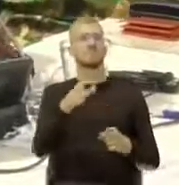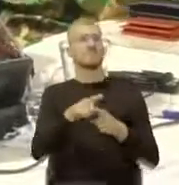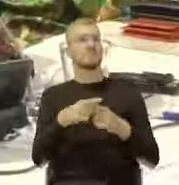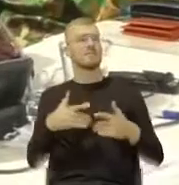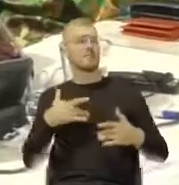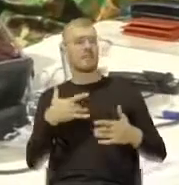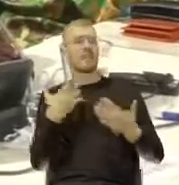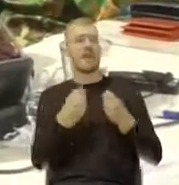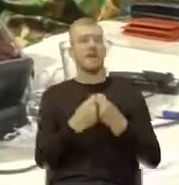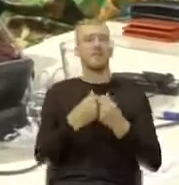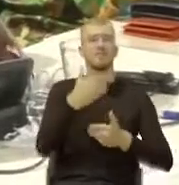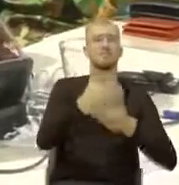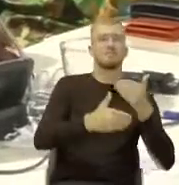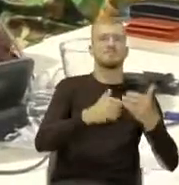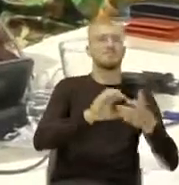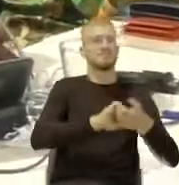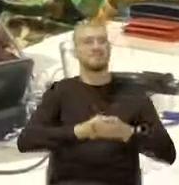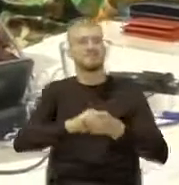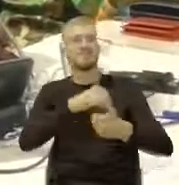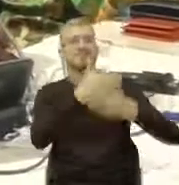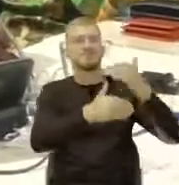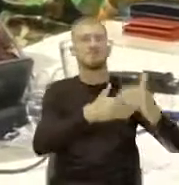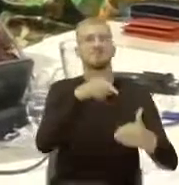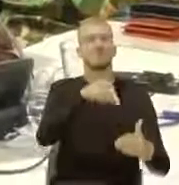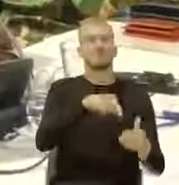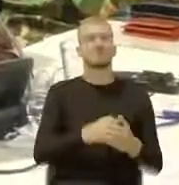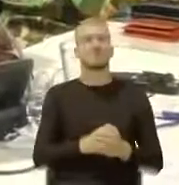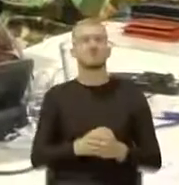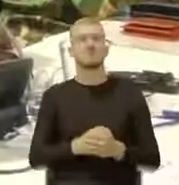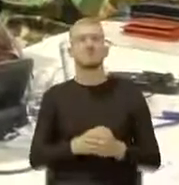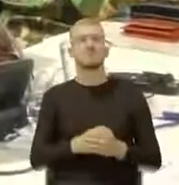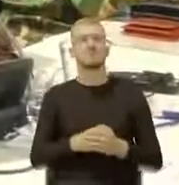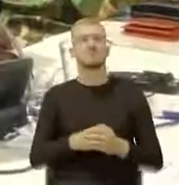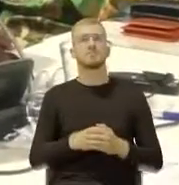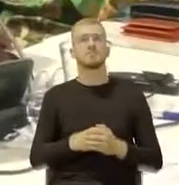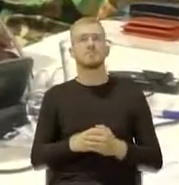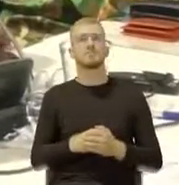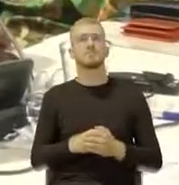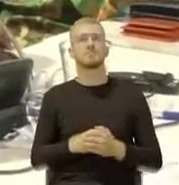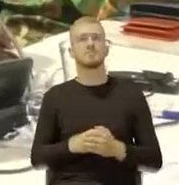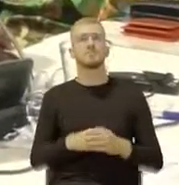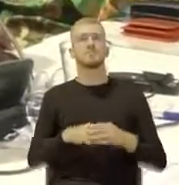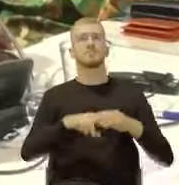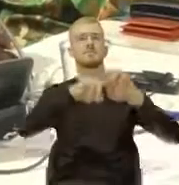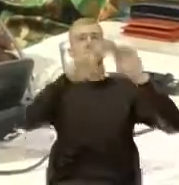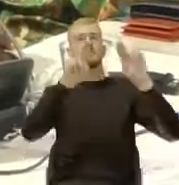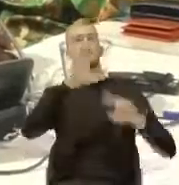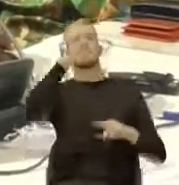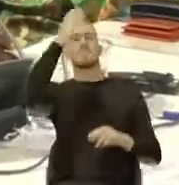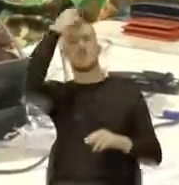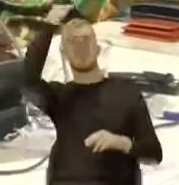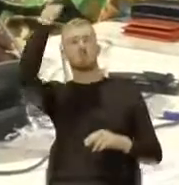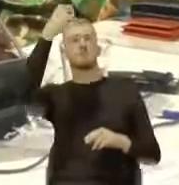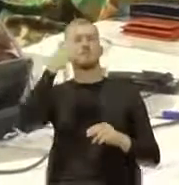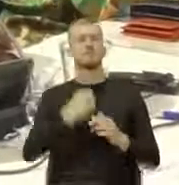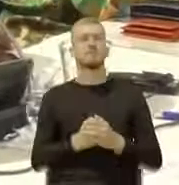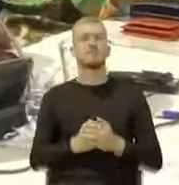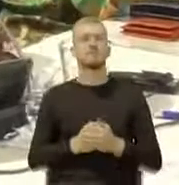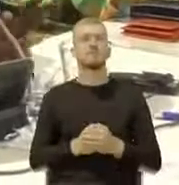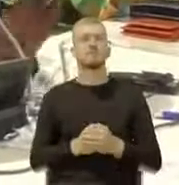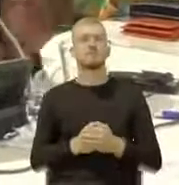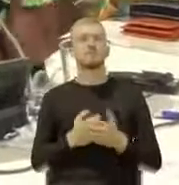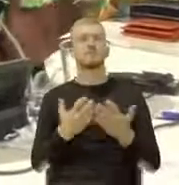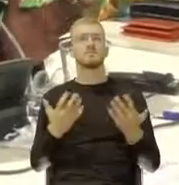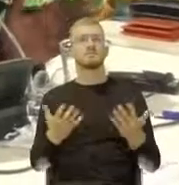of national government. This shows that mayors should have their voice at the international platform.